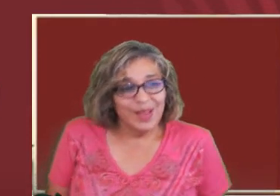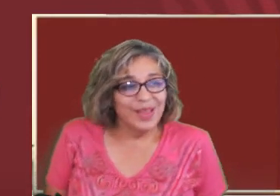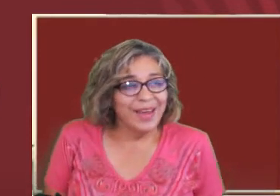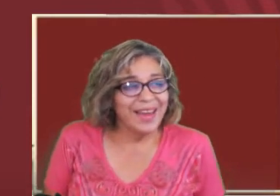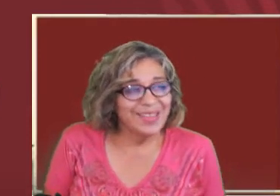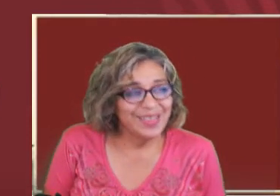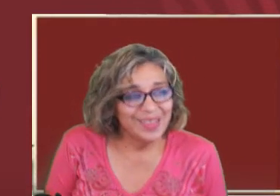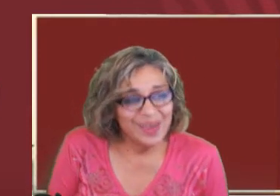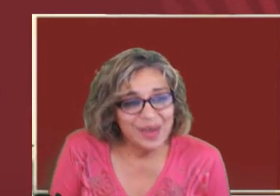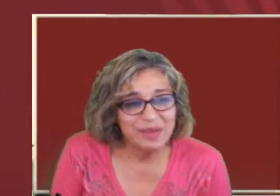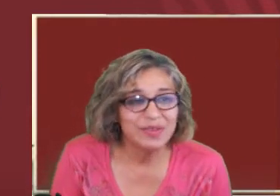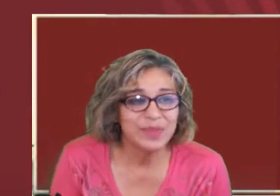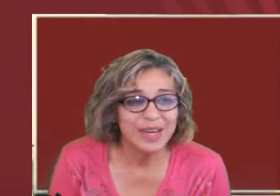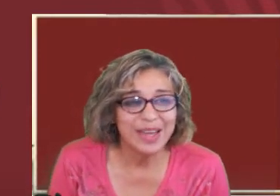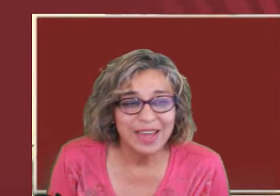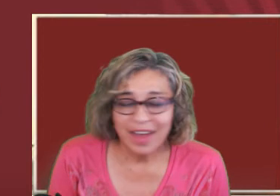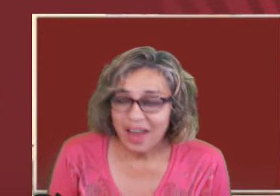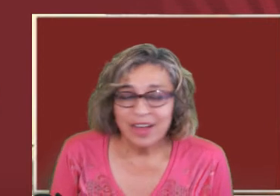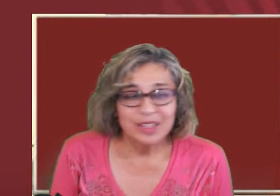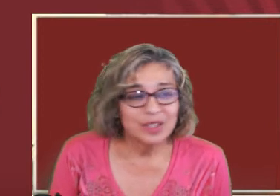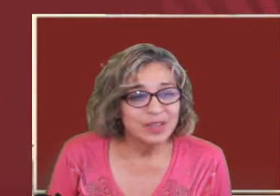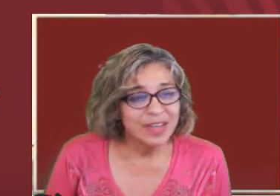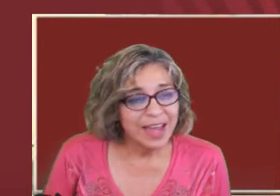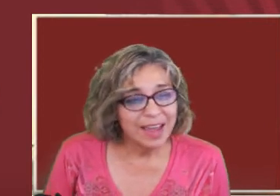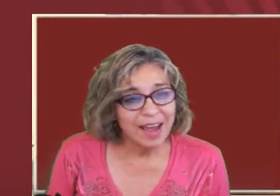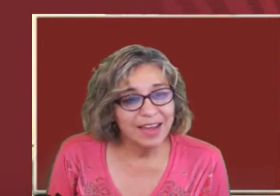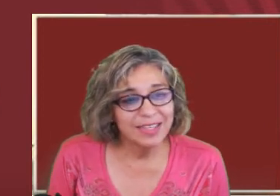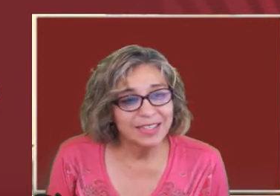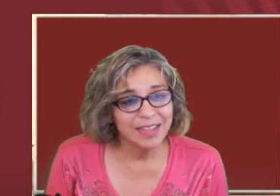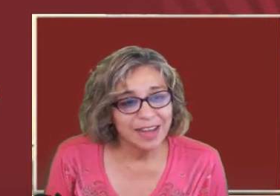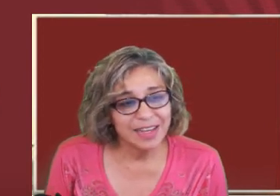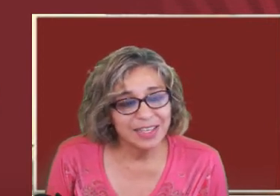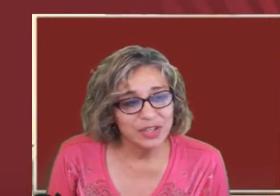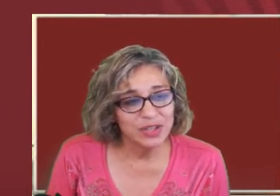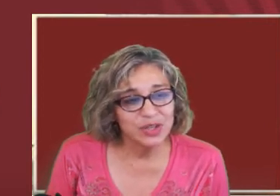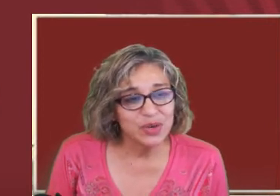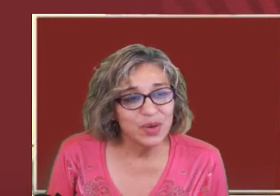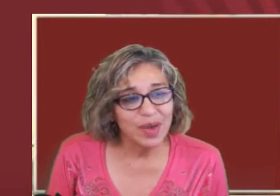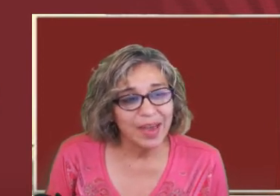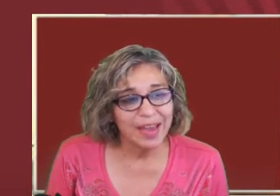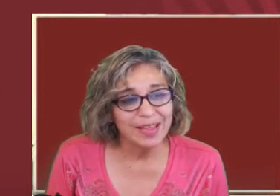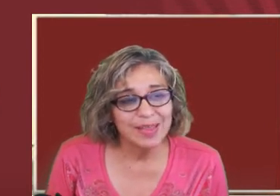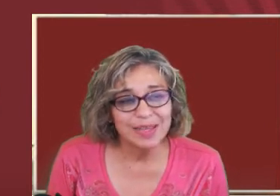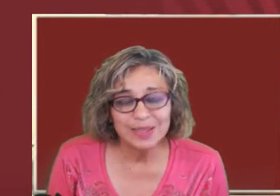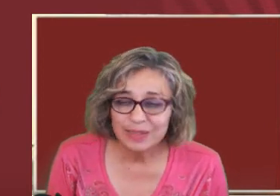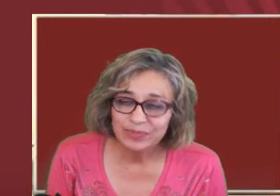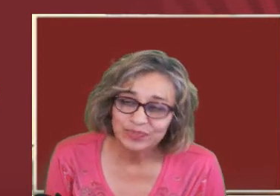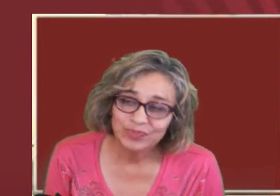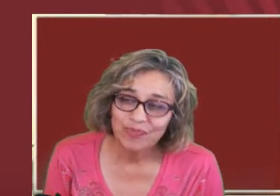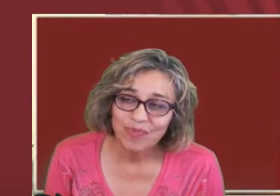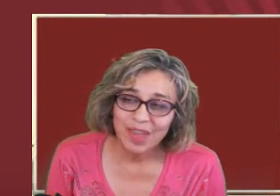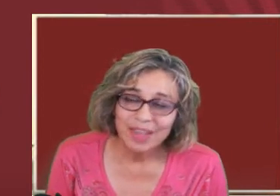Well, hello everybody. So today I decided to do a little